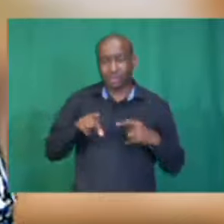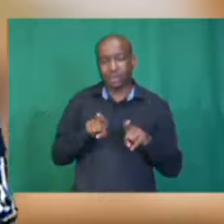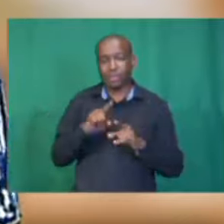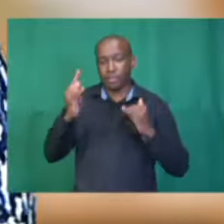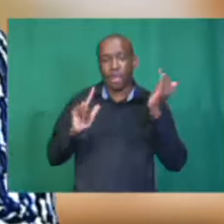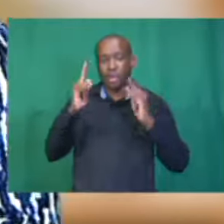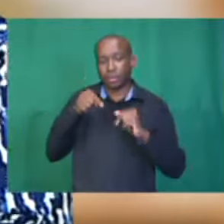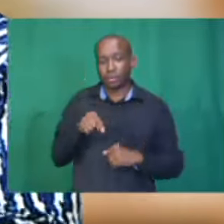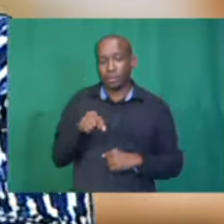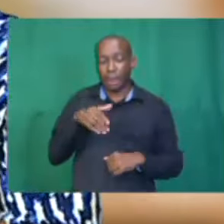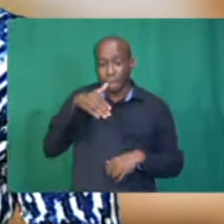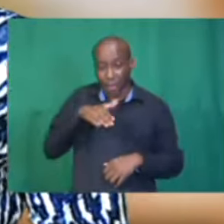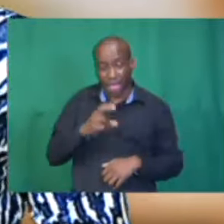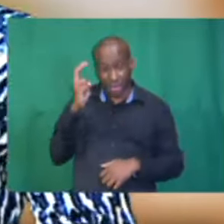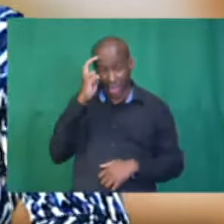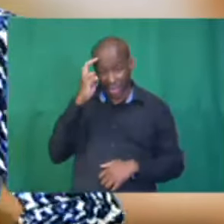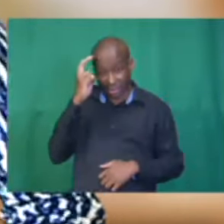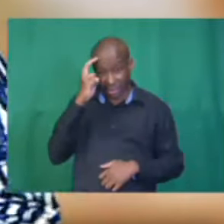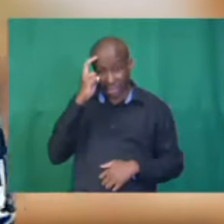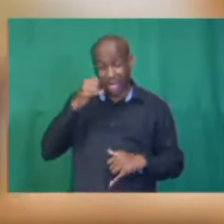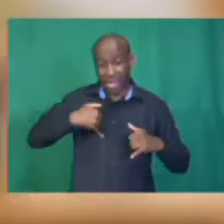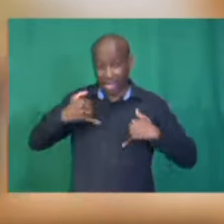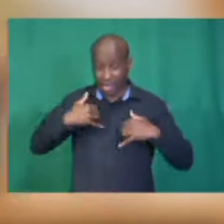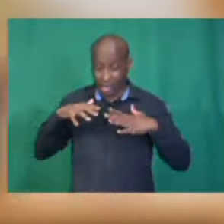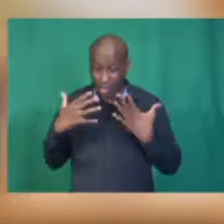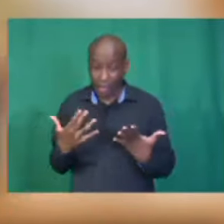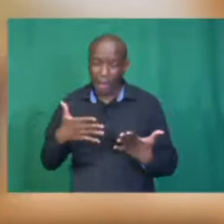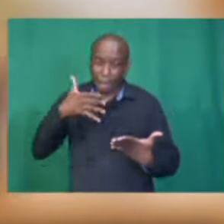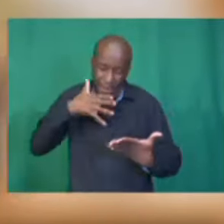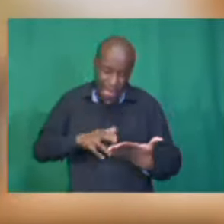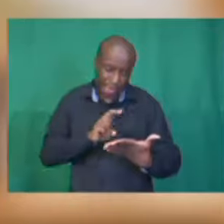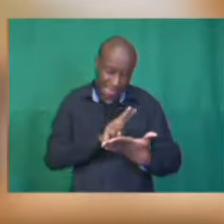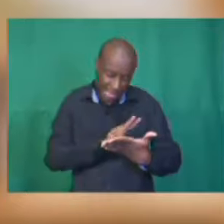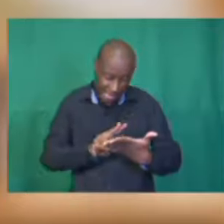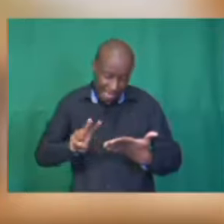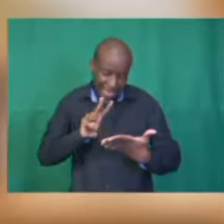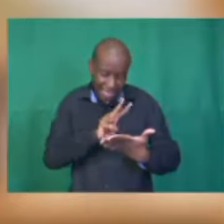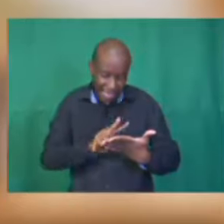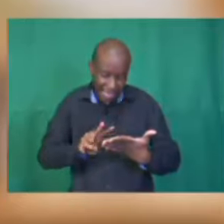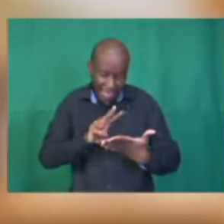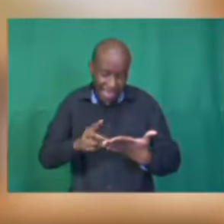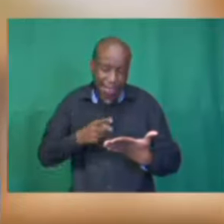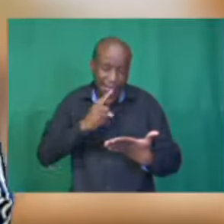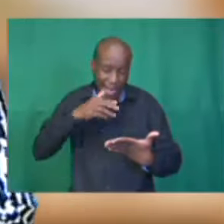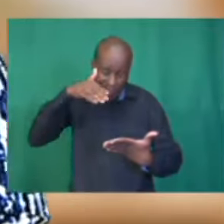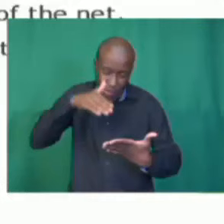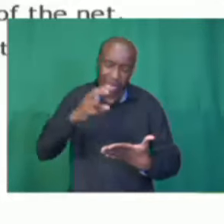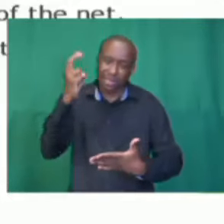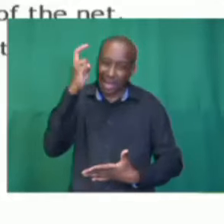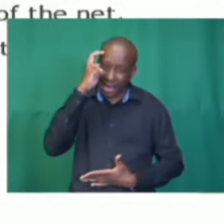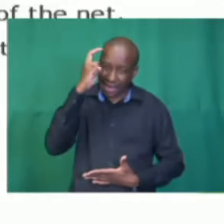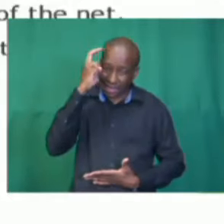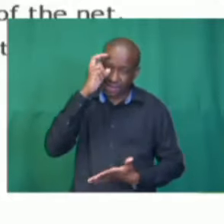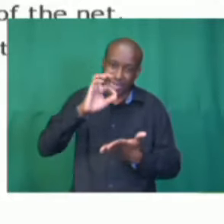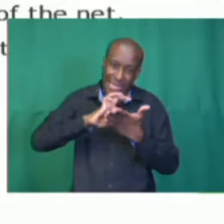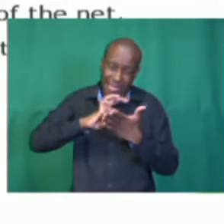us to understand that or to enjoy, we must read with understanding. Then coming to my text, I